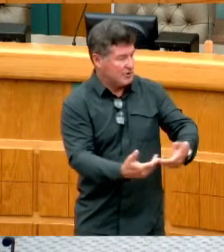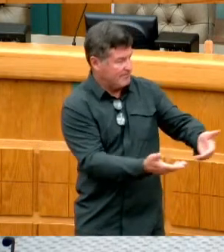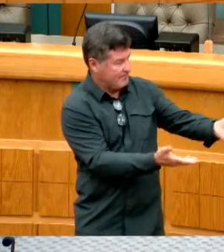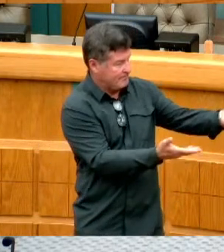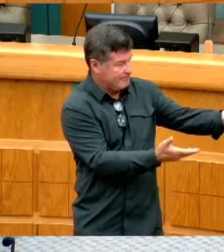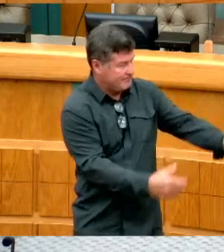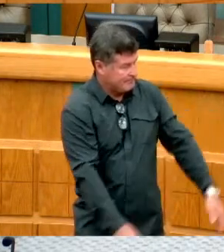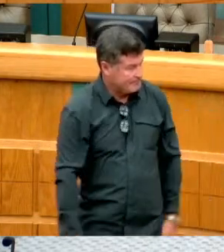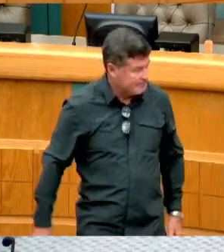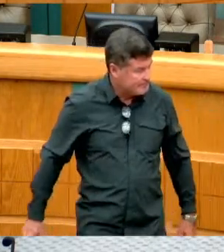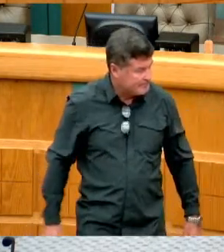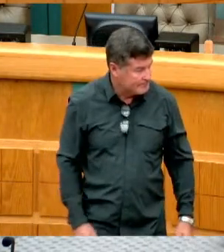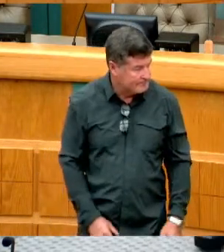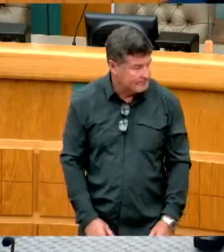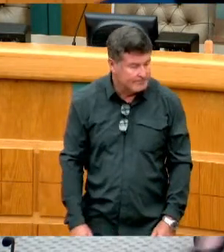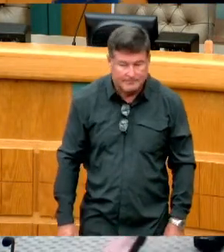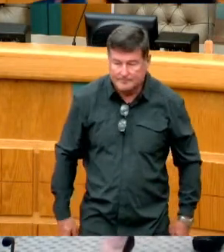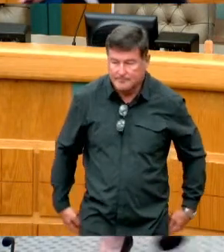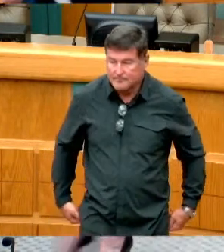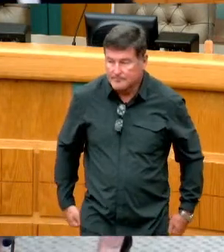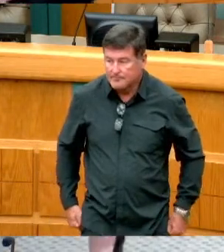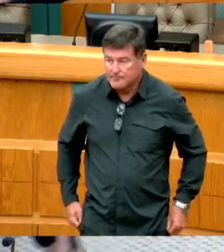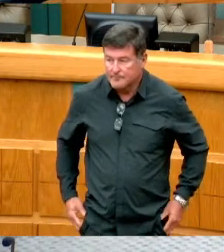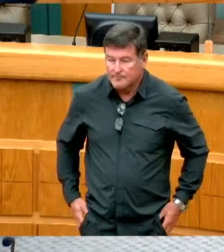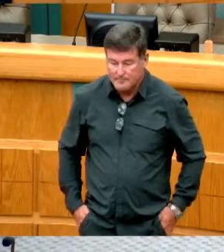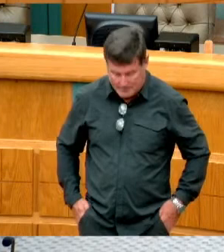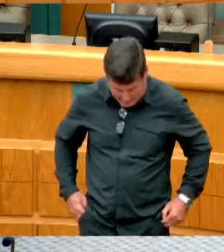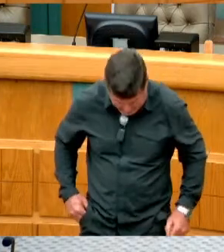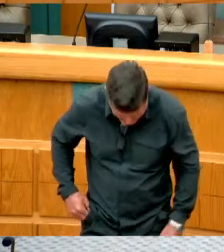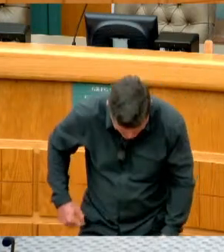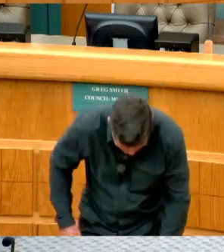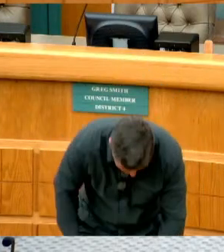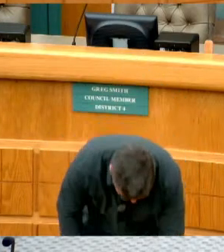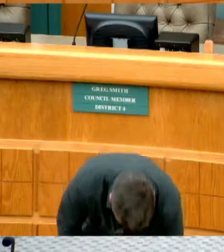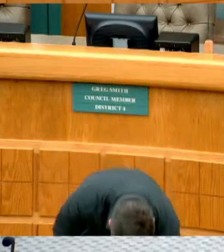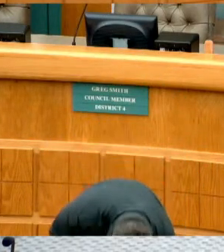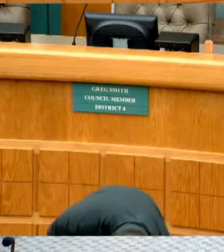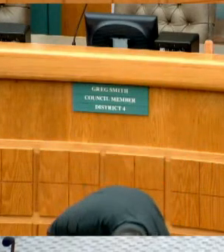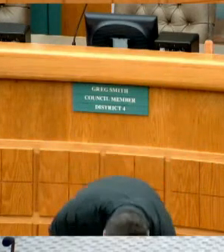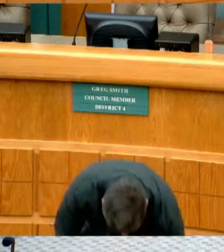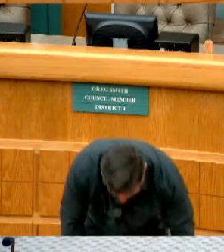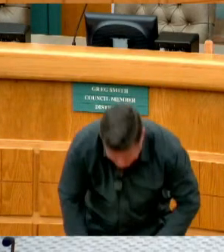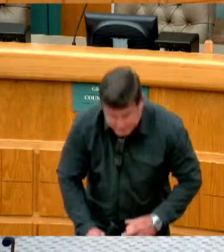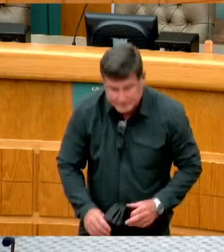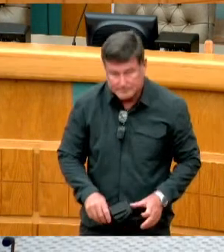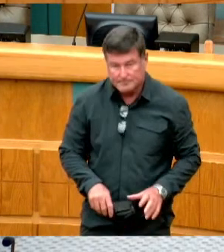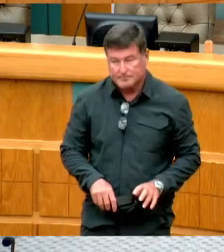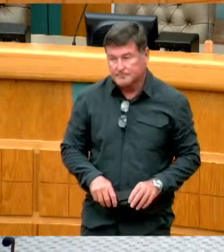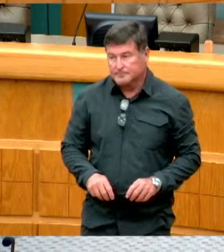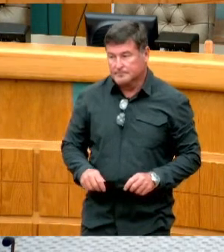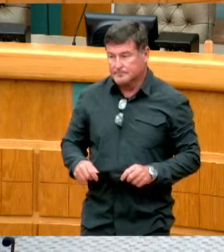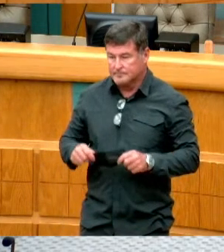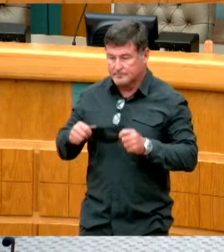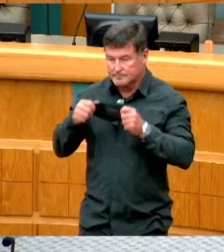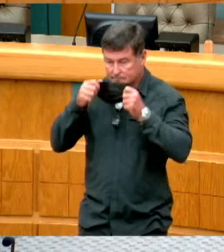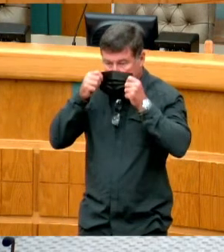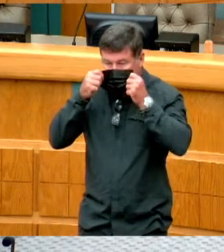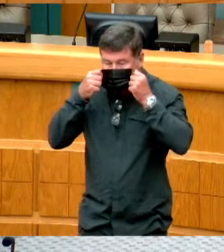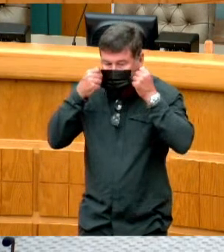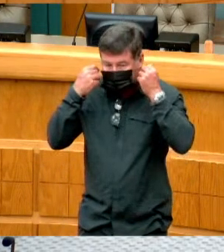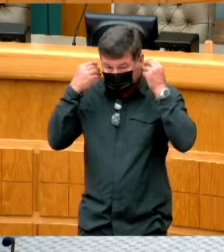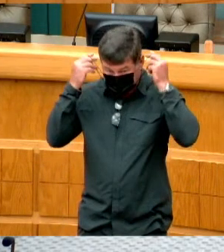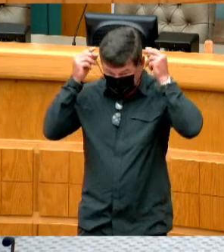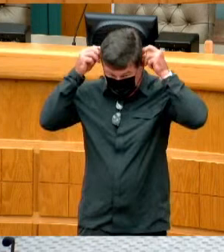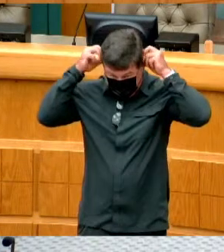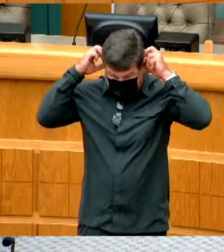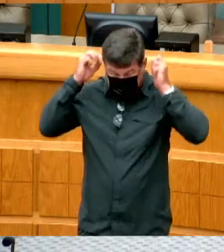casos confirmados por el coronavirus. 31.040 pacientes se han recuperado por completo. 167 continúan en el hospital.